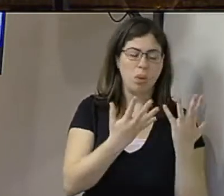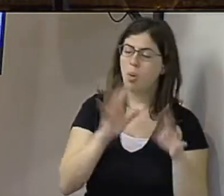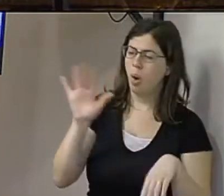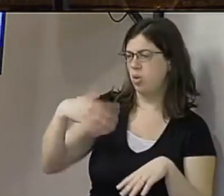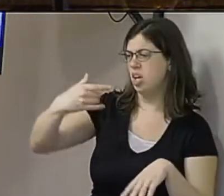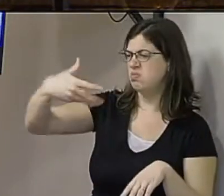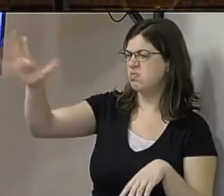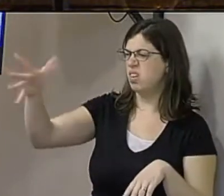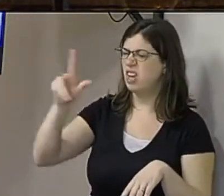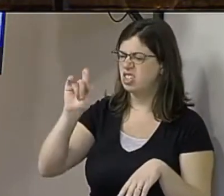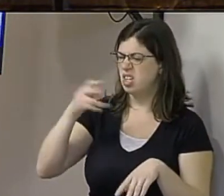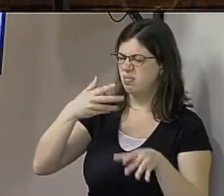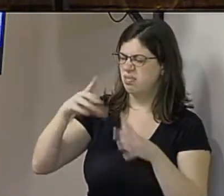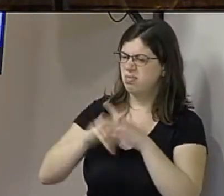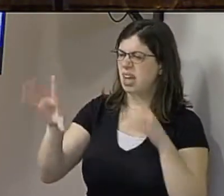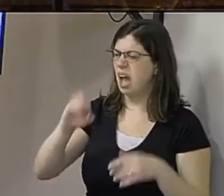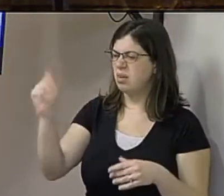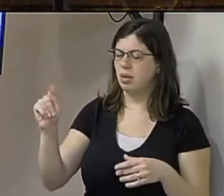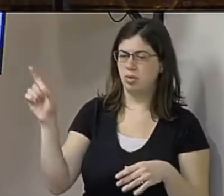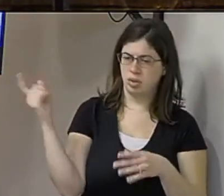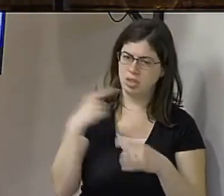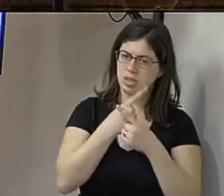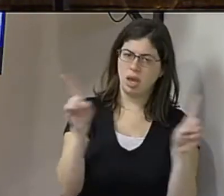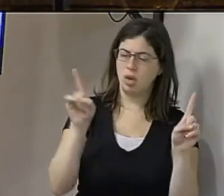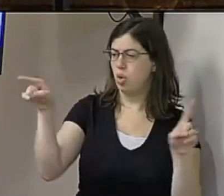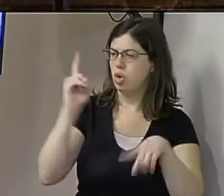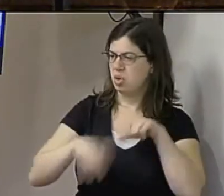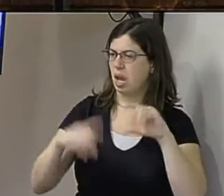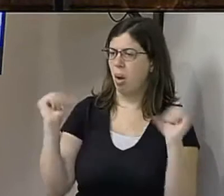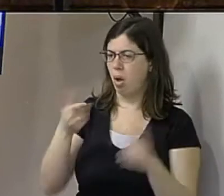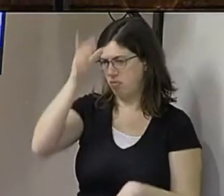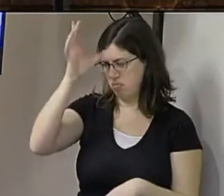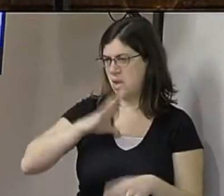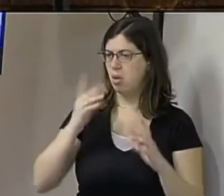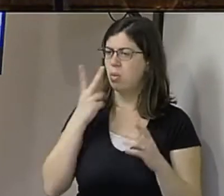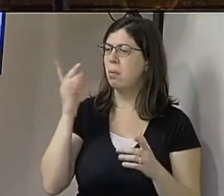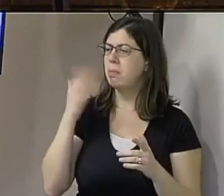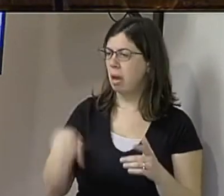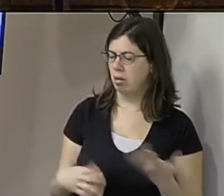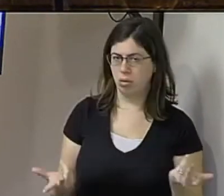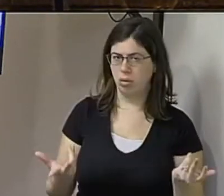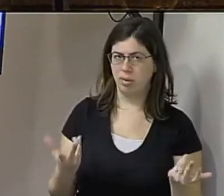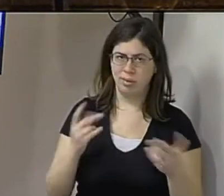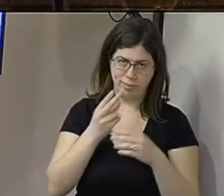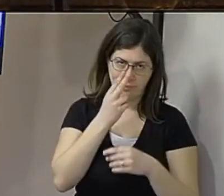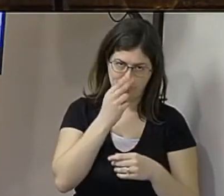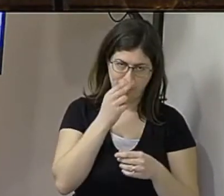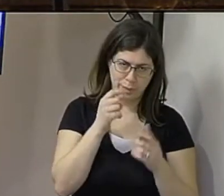of her and make a decree, you know, that, hey, you can't do this because it's making all of us guys look bad. And the humor